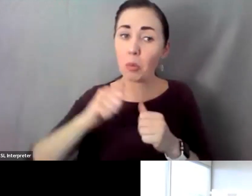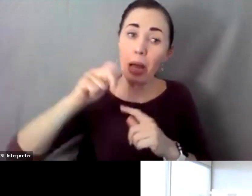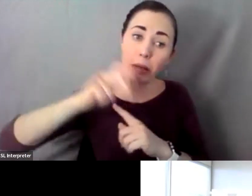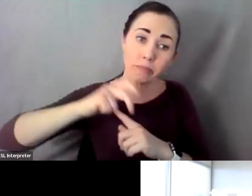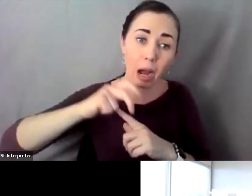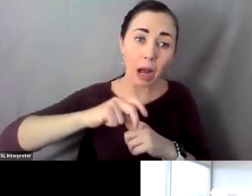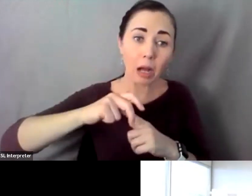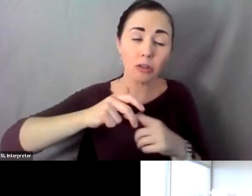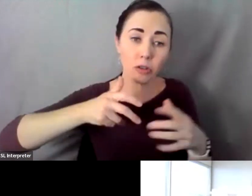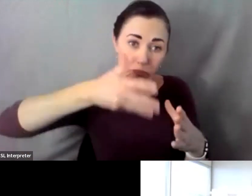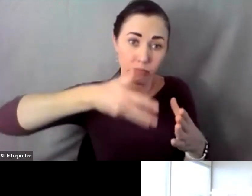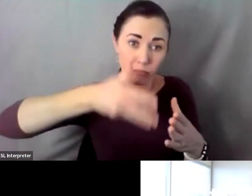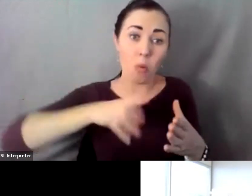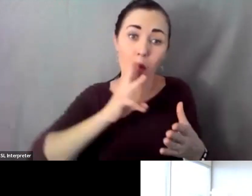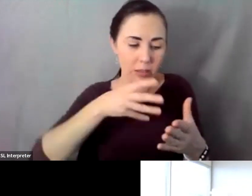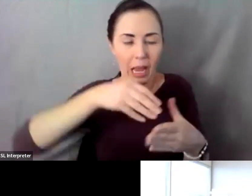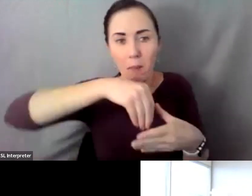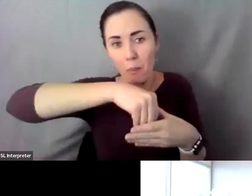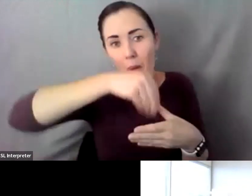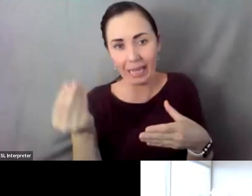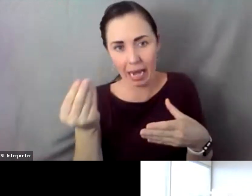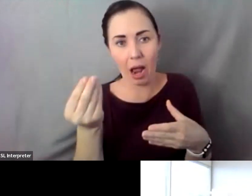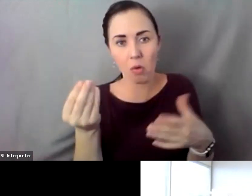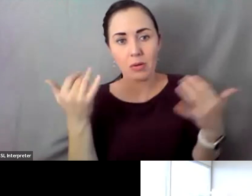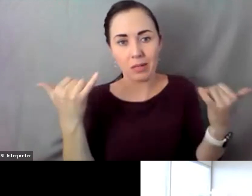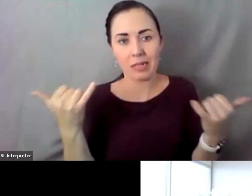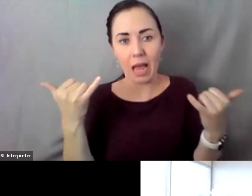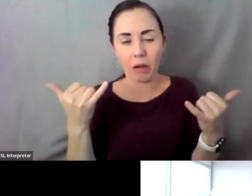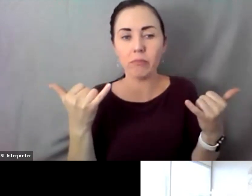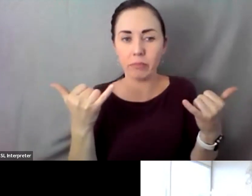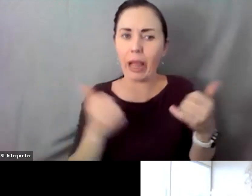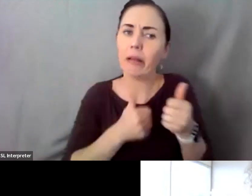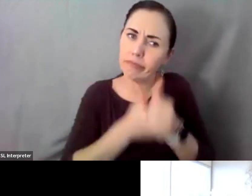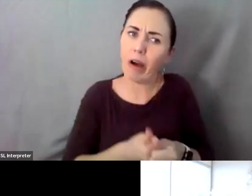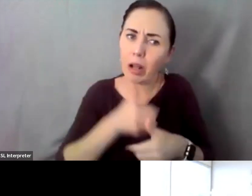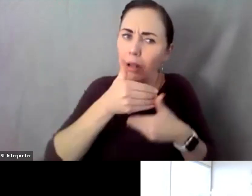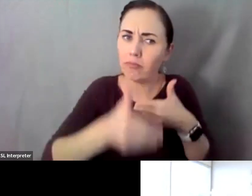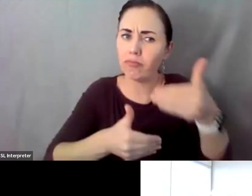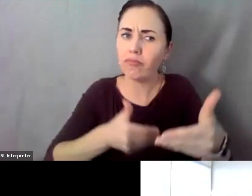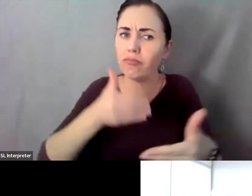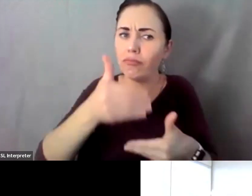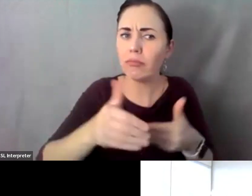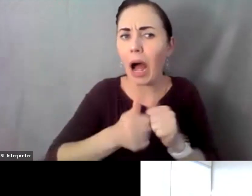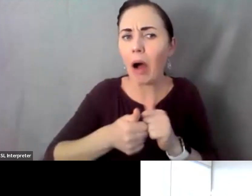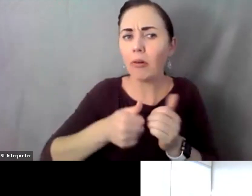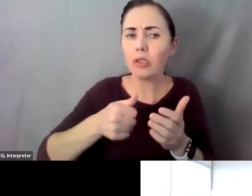been soaking in water, so they can follow along with you in this dissection. Yep.